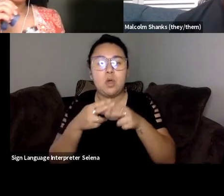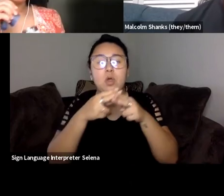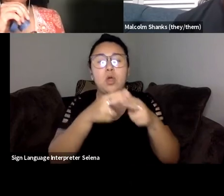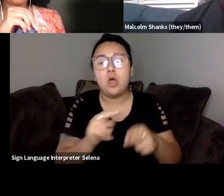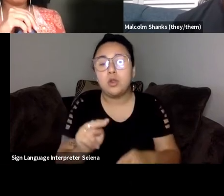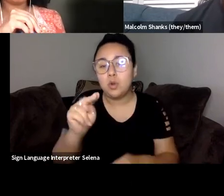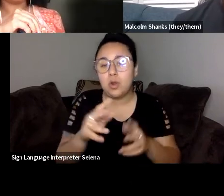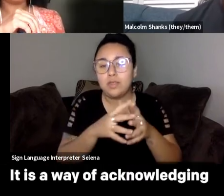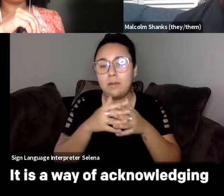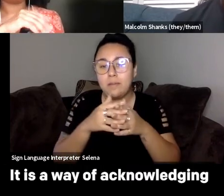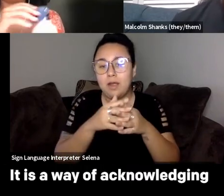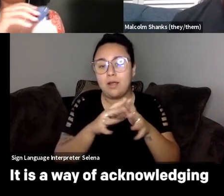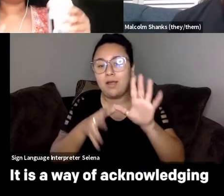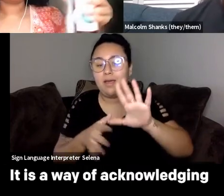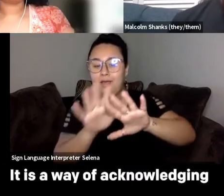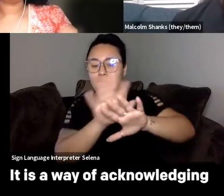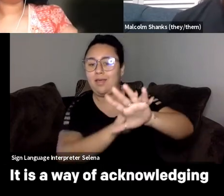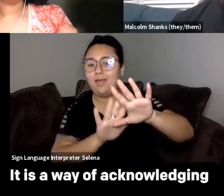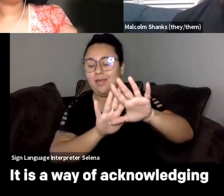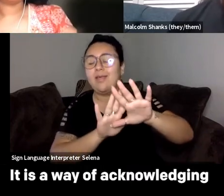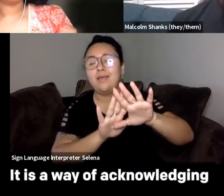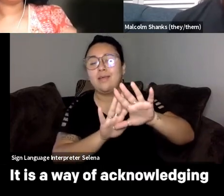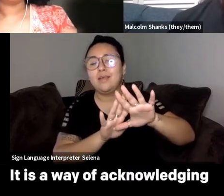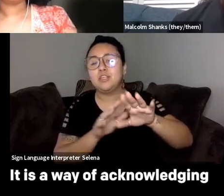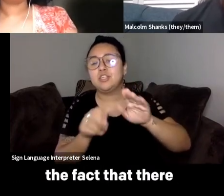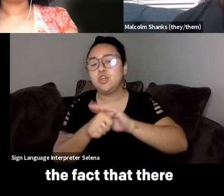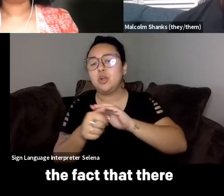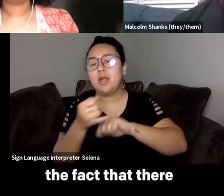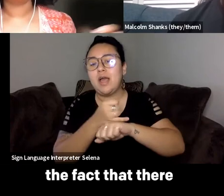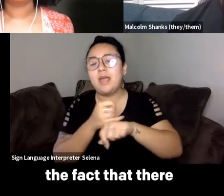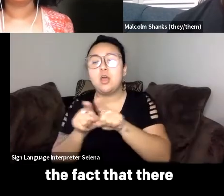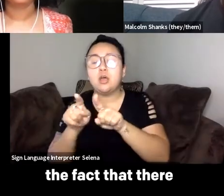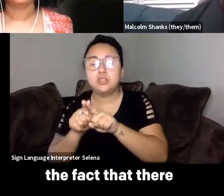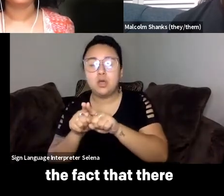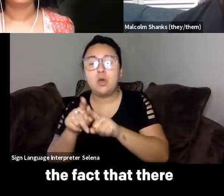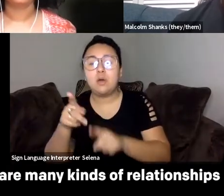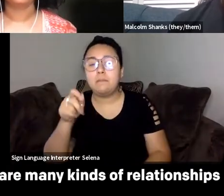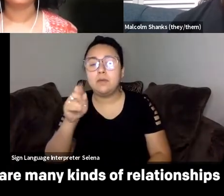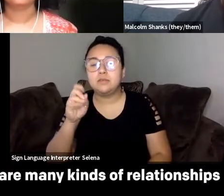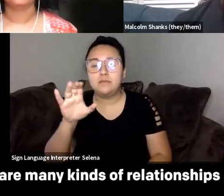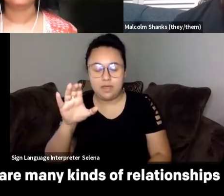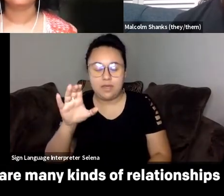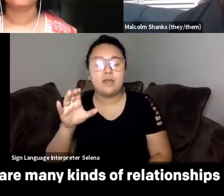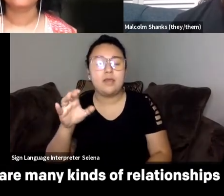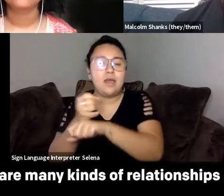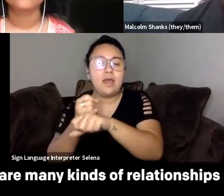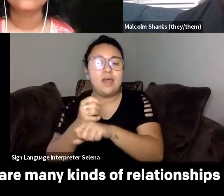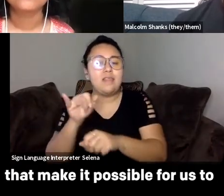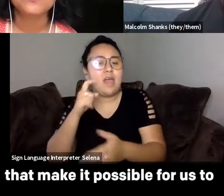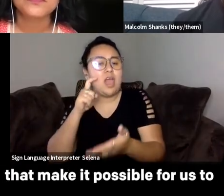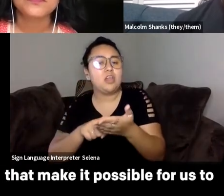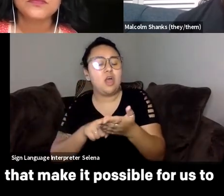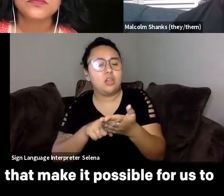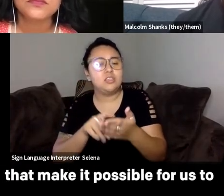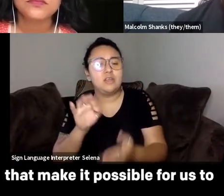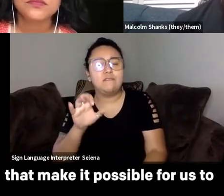in the Pacific Islands. It is a way of acknowledging the fact that there are many